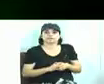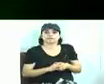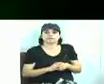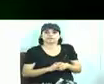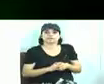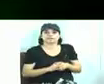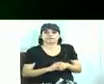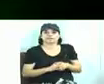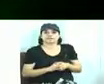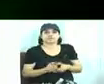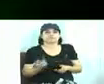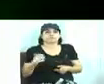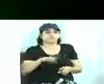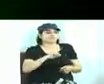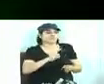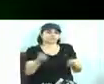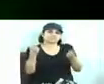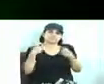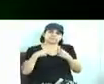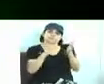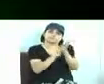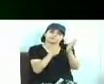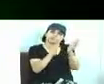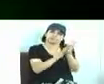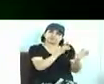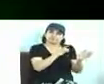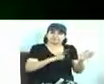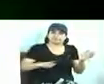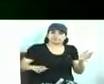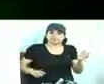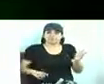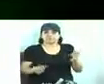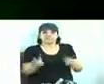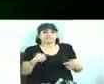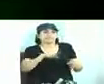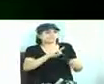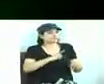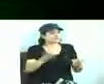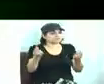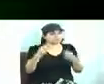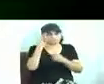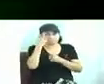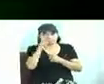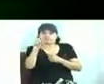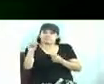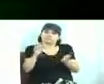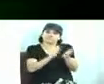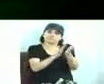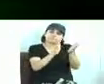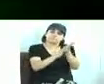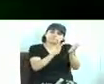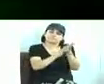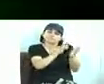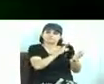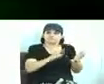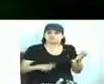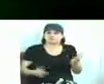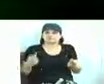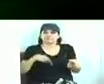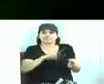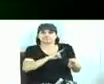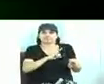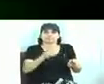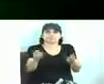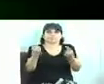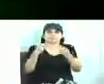shout. We've come to praise the Lord. We've come to praise the Lord. We've come